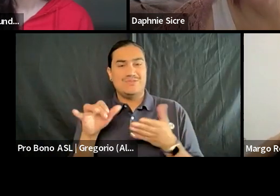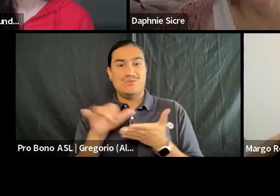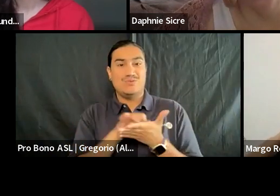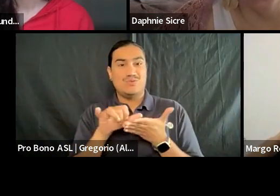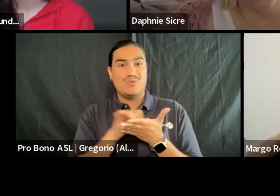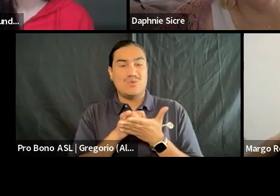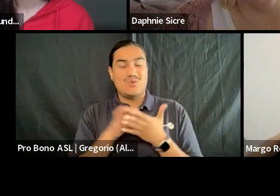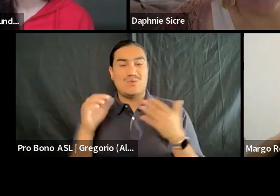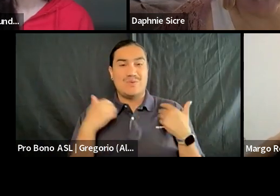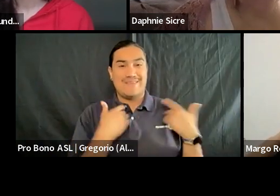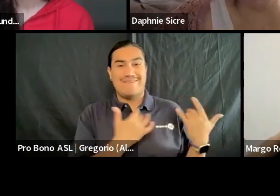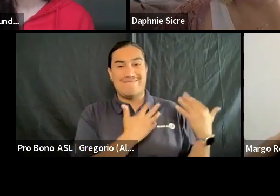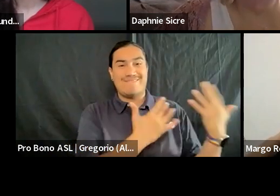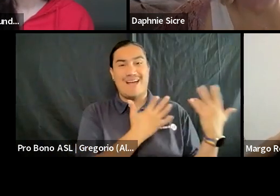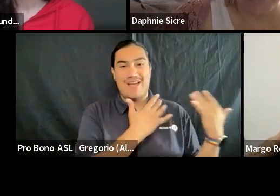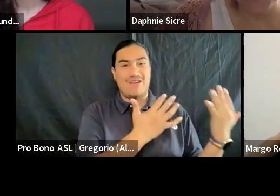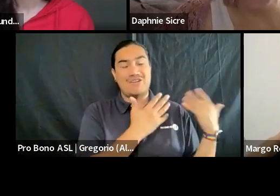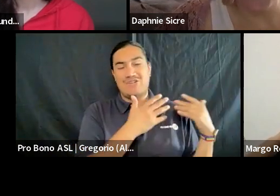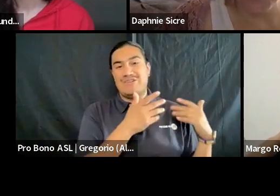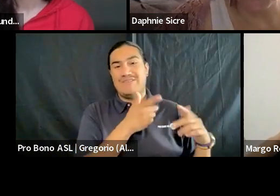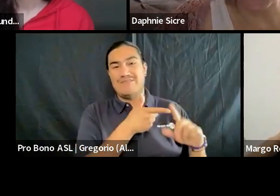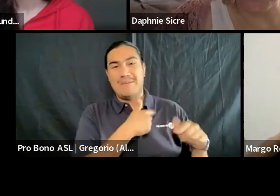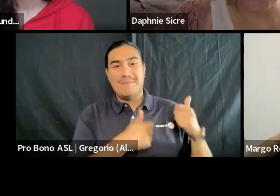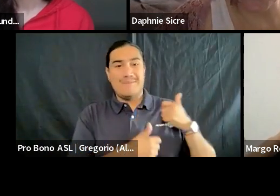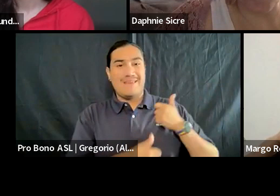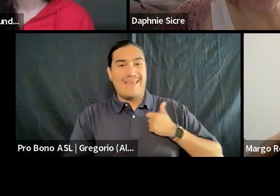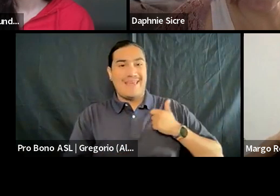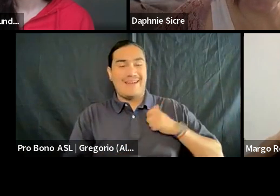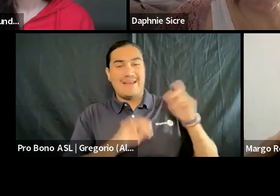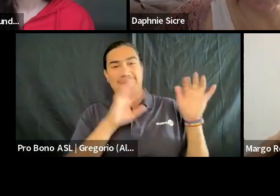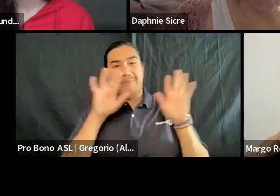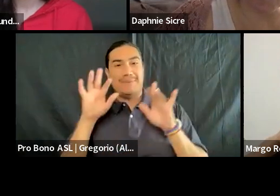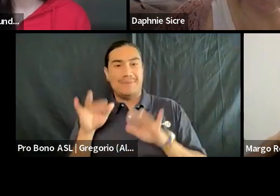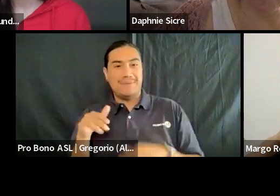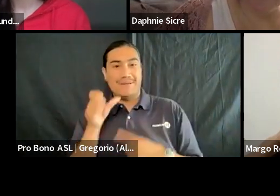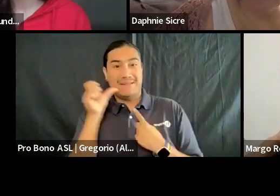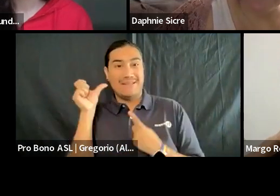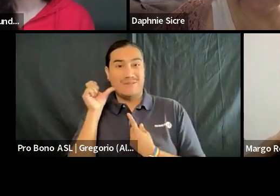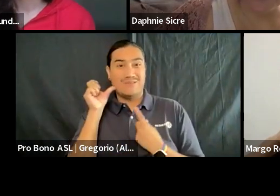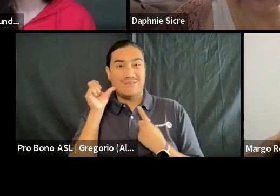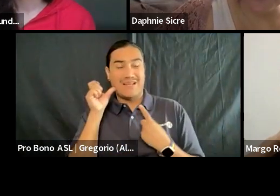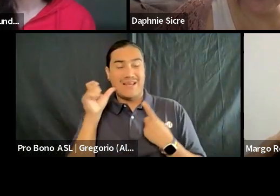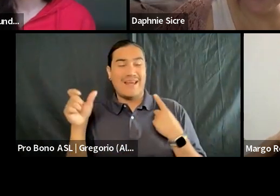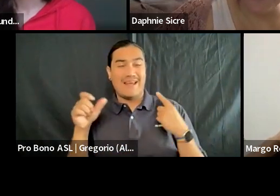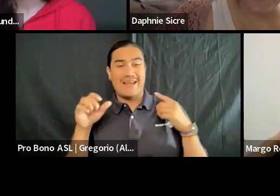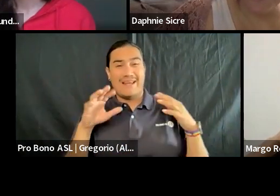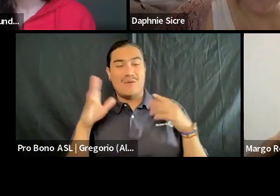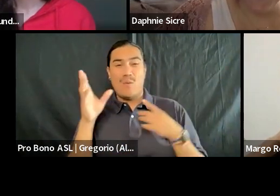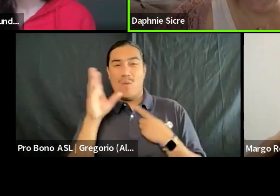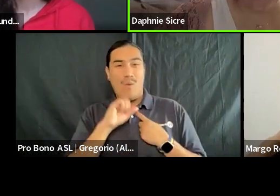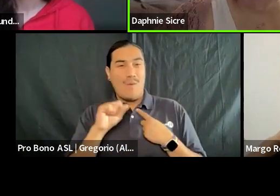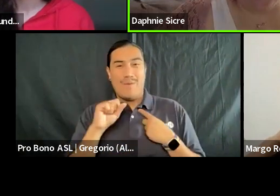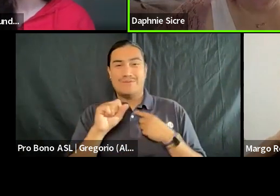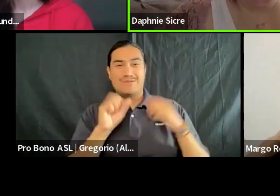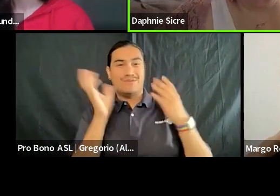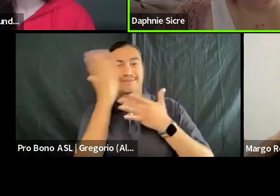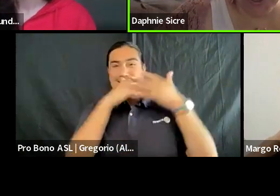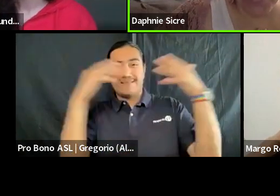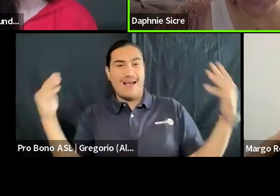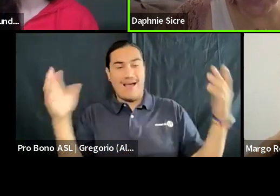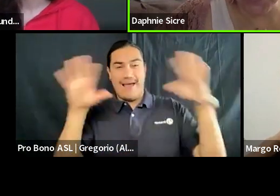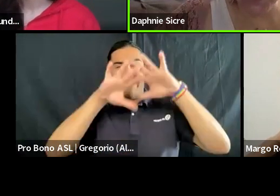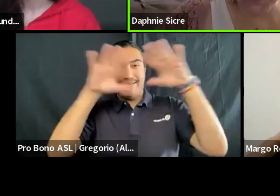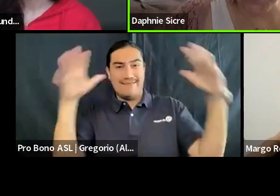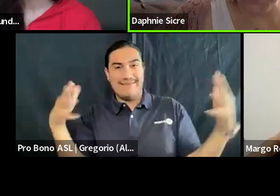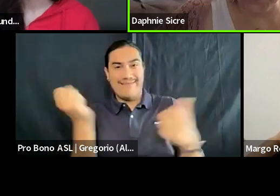have the fires in Canada. And yesterday we had orange. We were an orange city. So kind